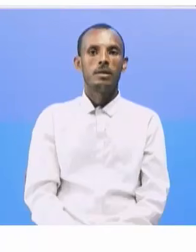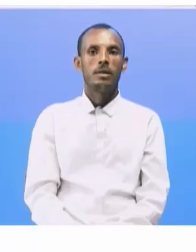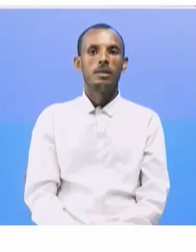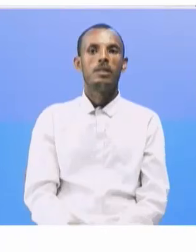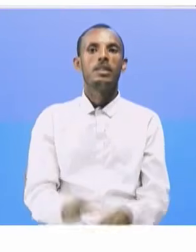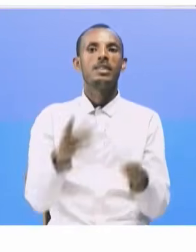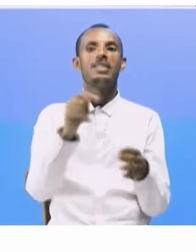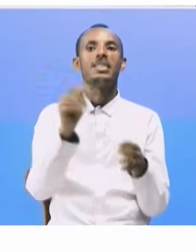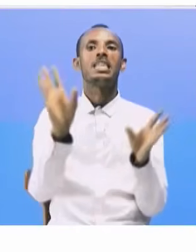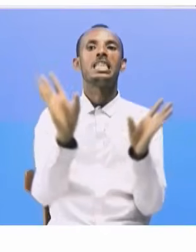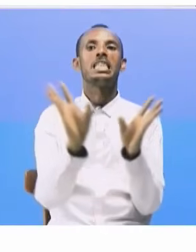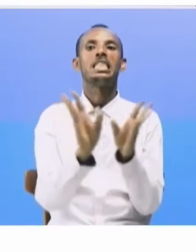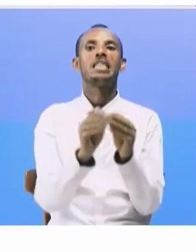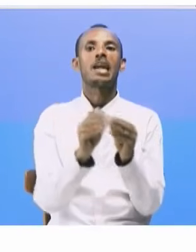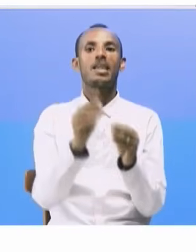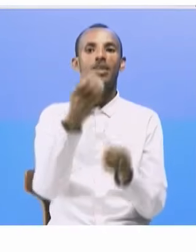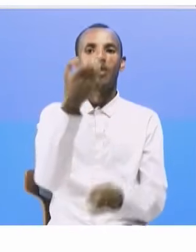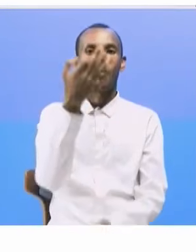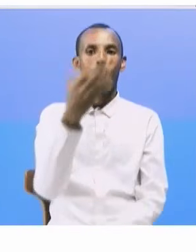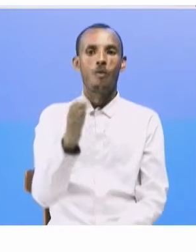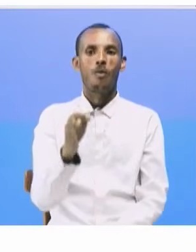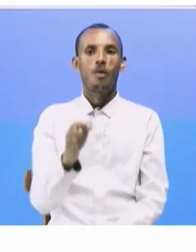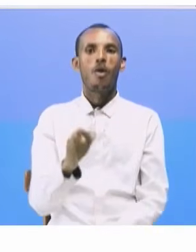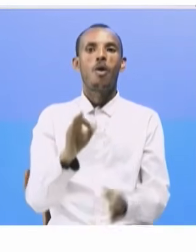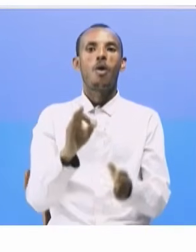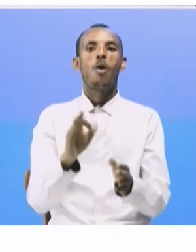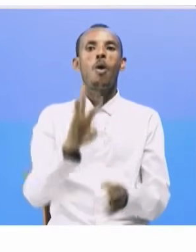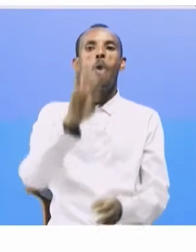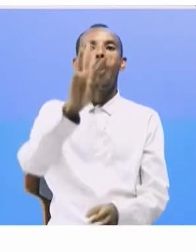the set of whole numbers.